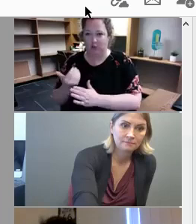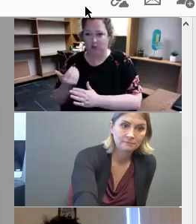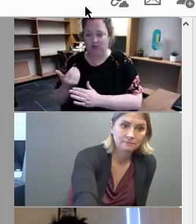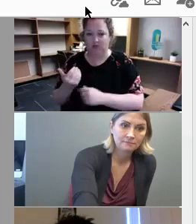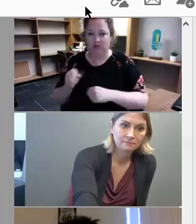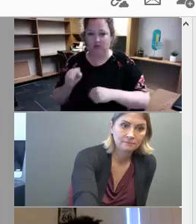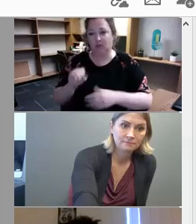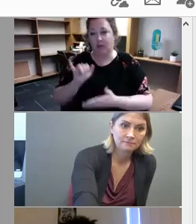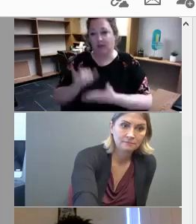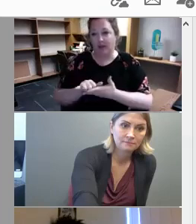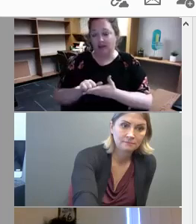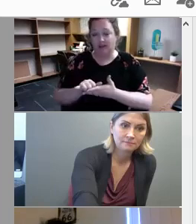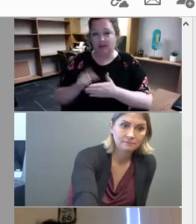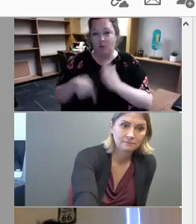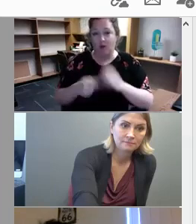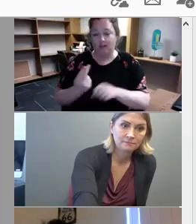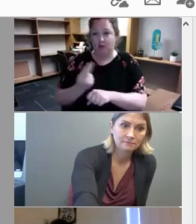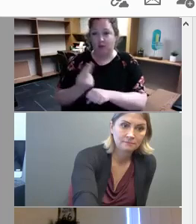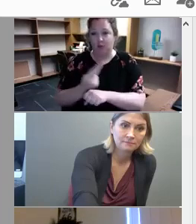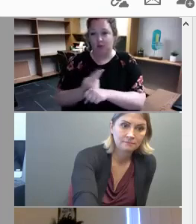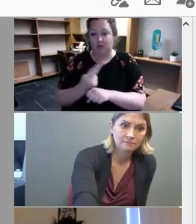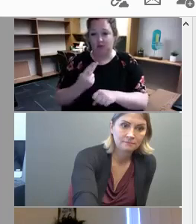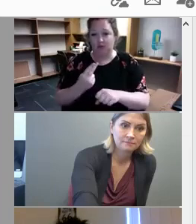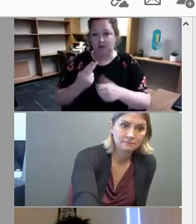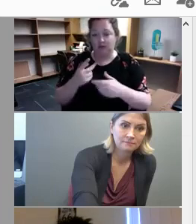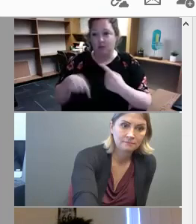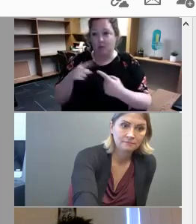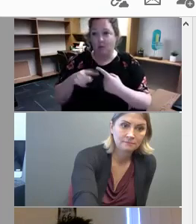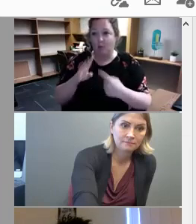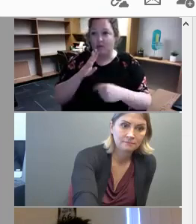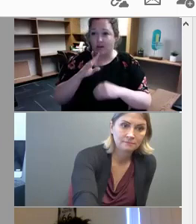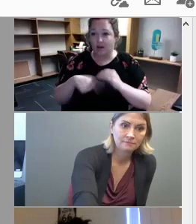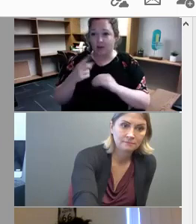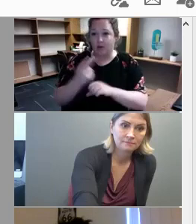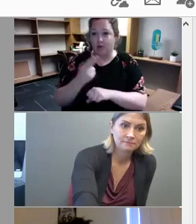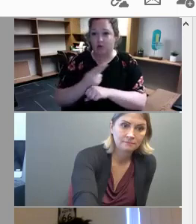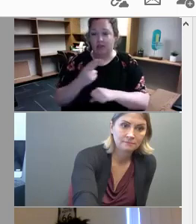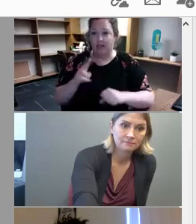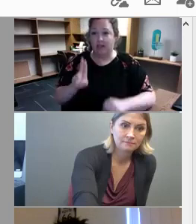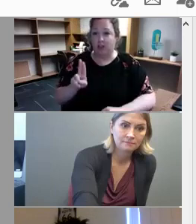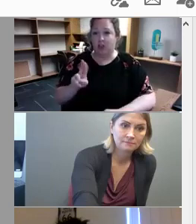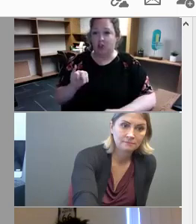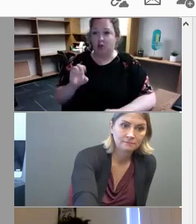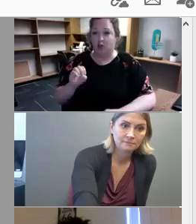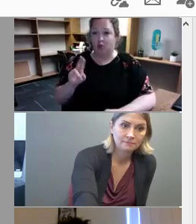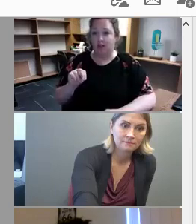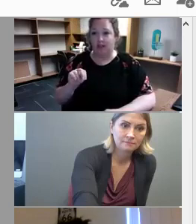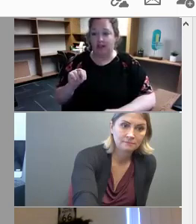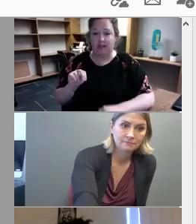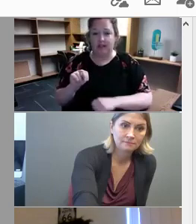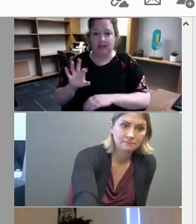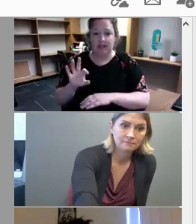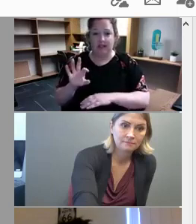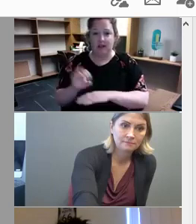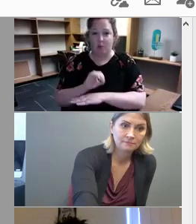that is what they use when we are talking about using the union operation, and that is where these ranks come in, but I'll